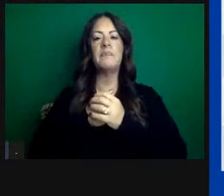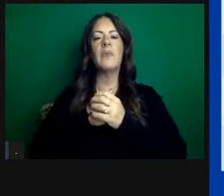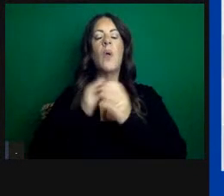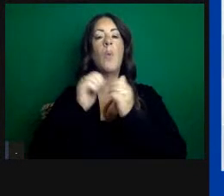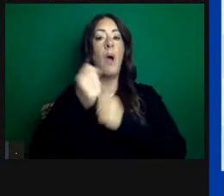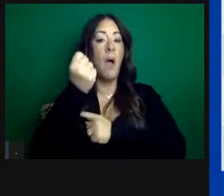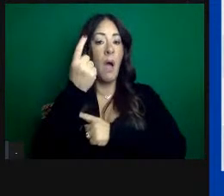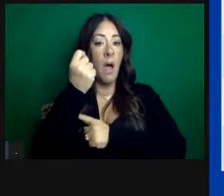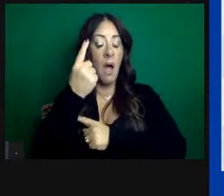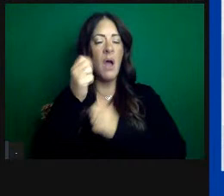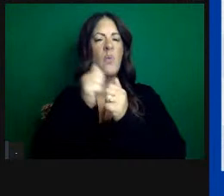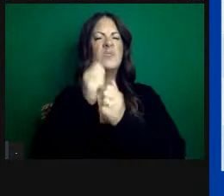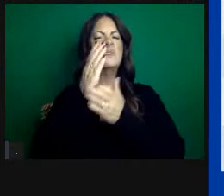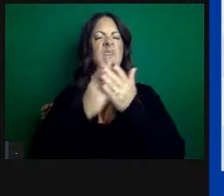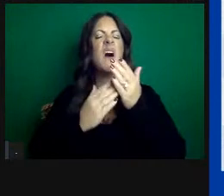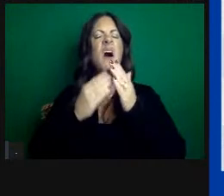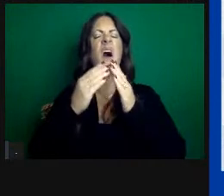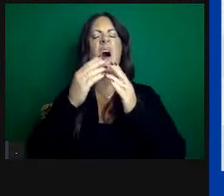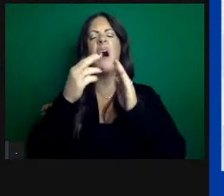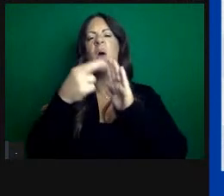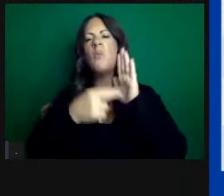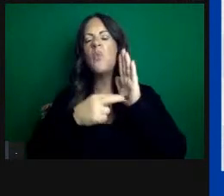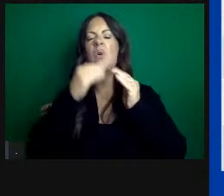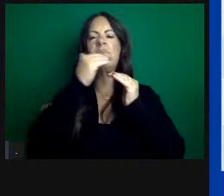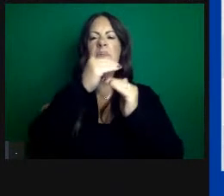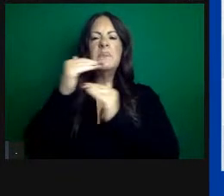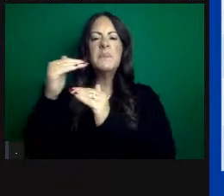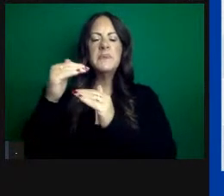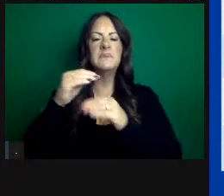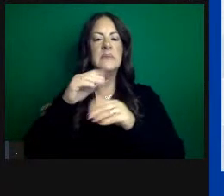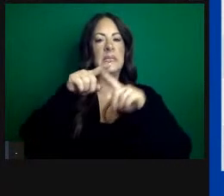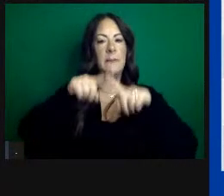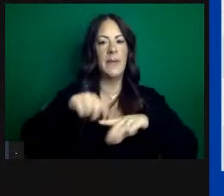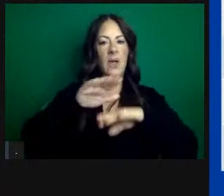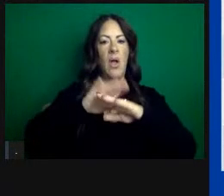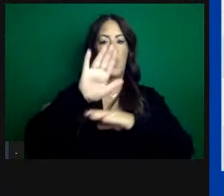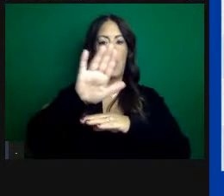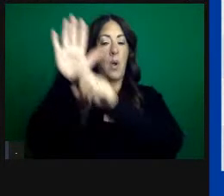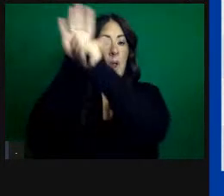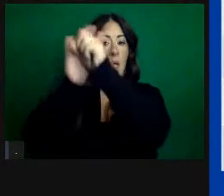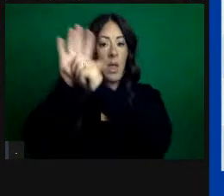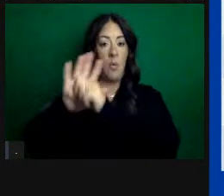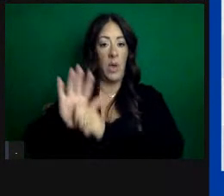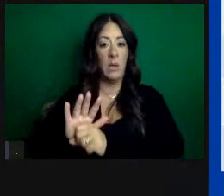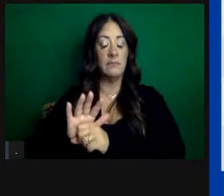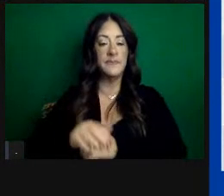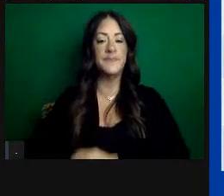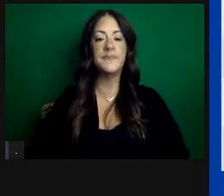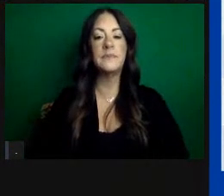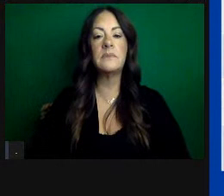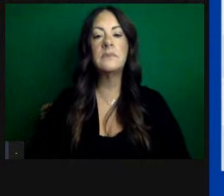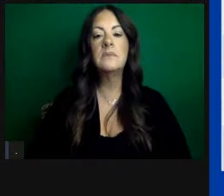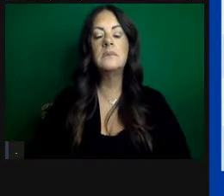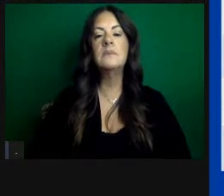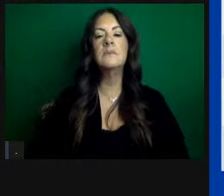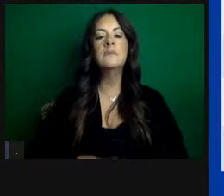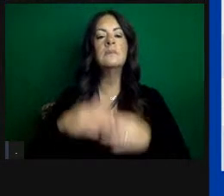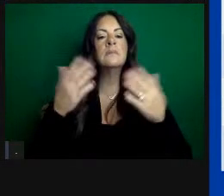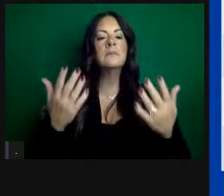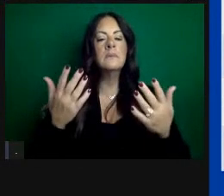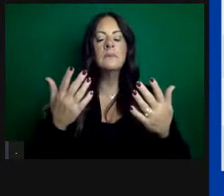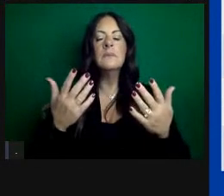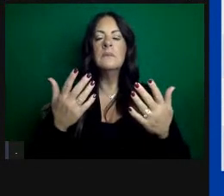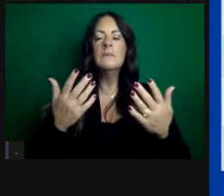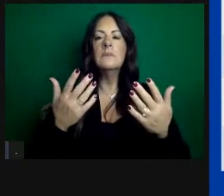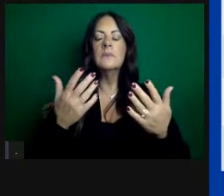capacity. Again, we built this around ICU capacity. It's not just the routine conversations